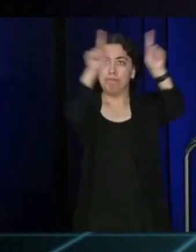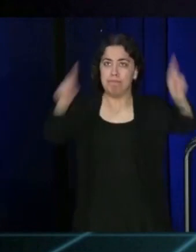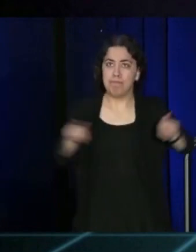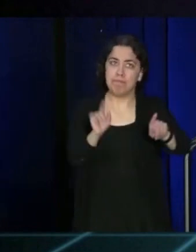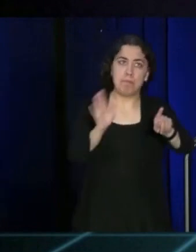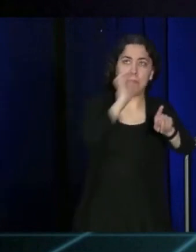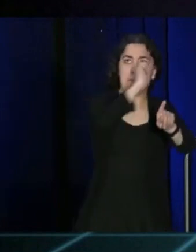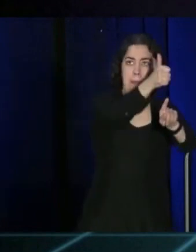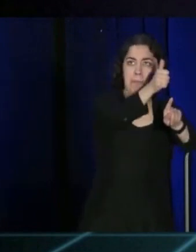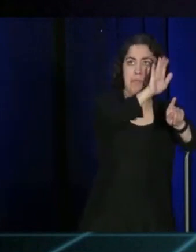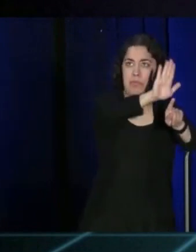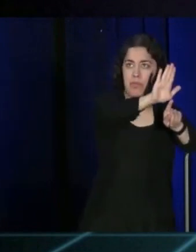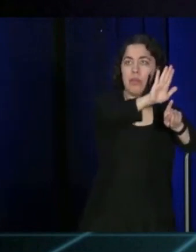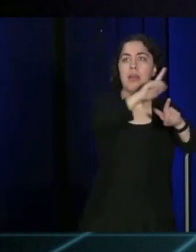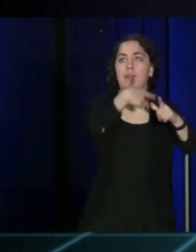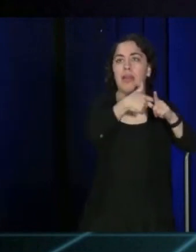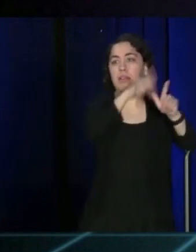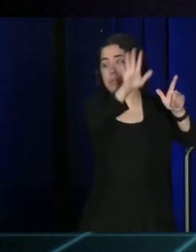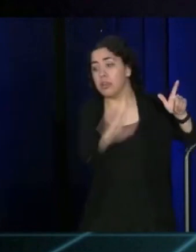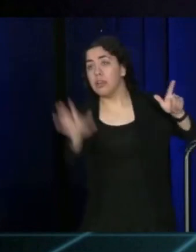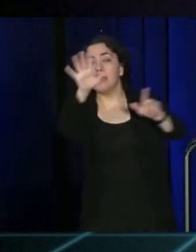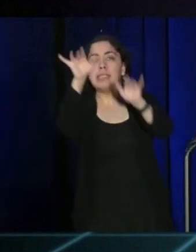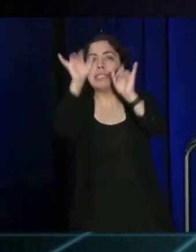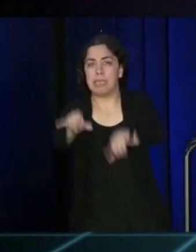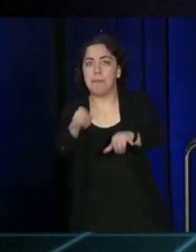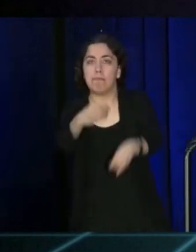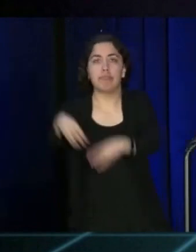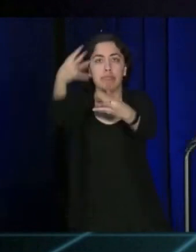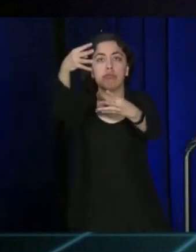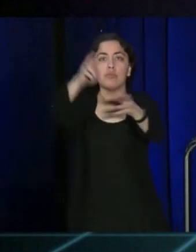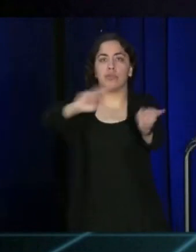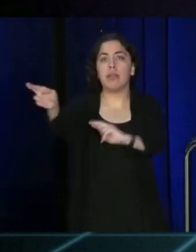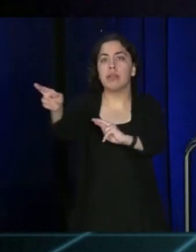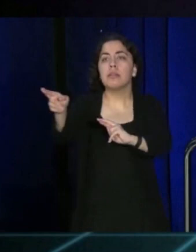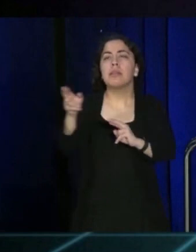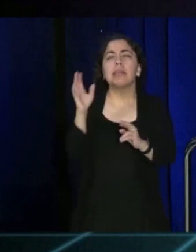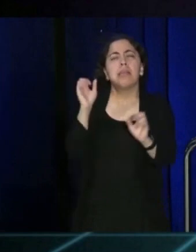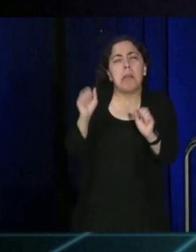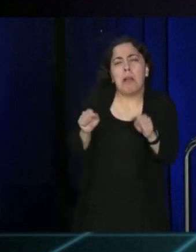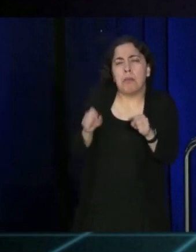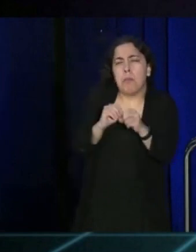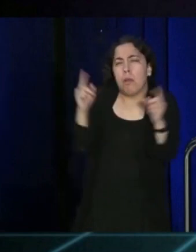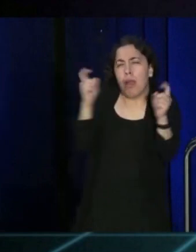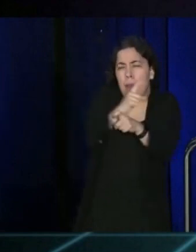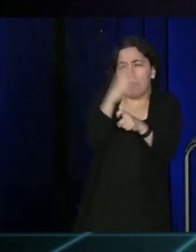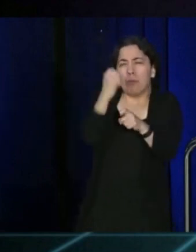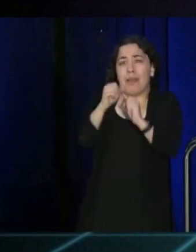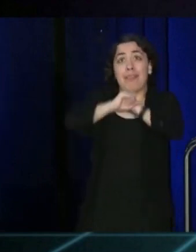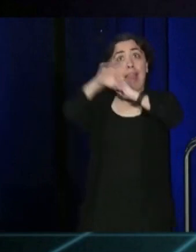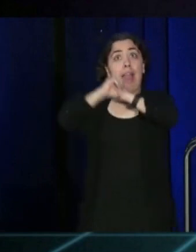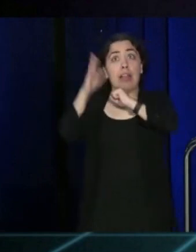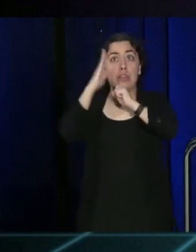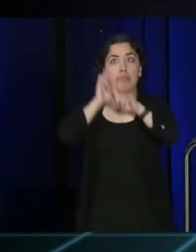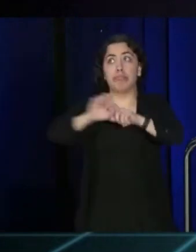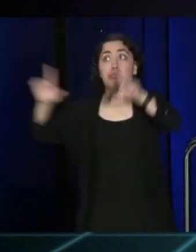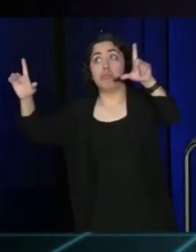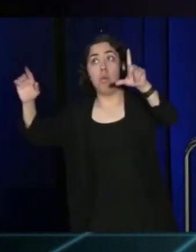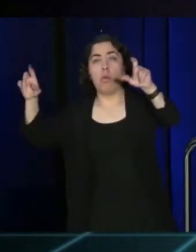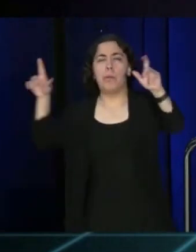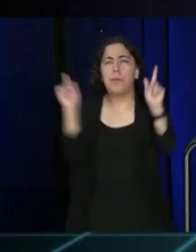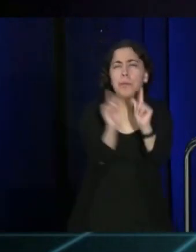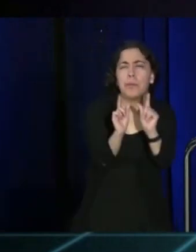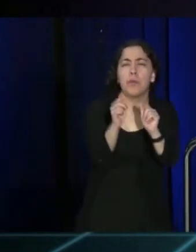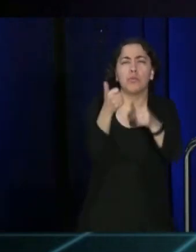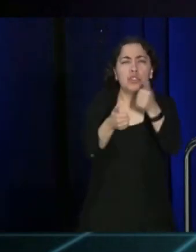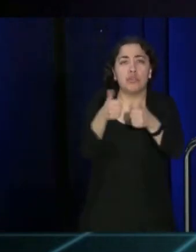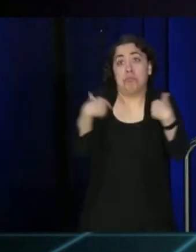anything out of the place. Now, this can be a little bit more complicated because sometimes you don't even know what the size of the ad is. But I think that you